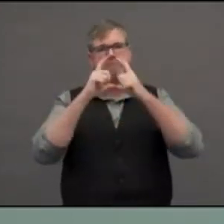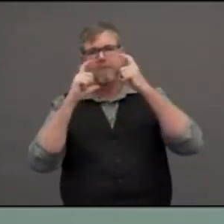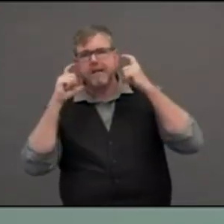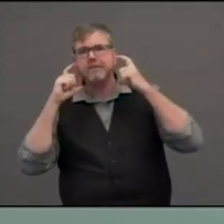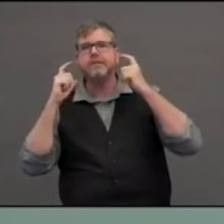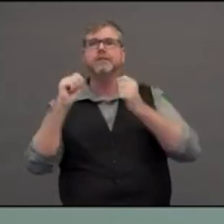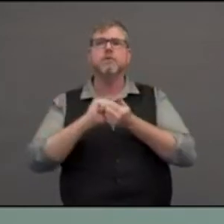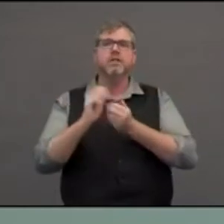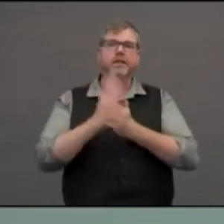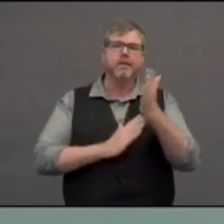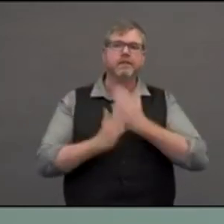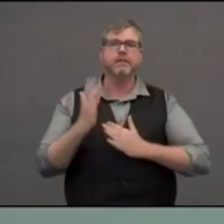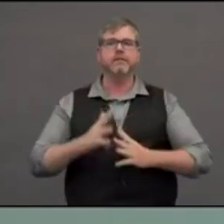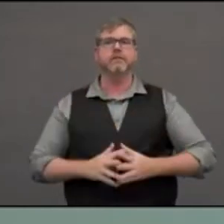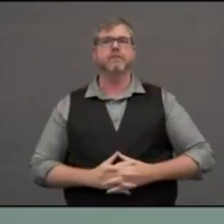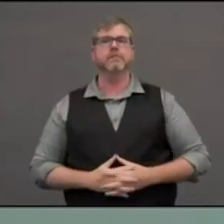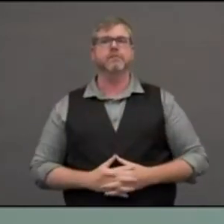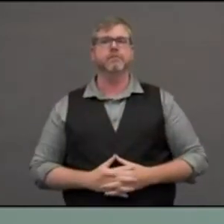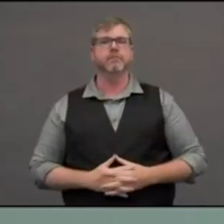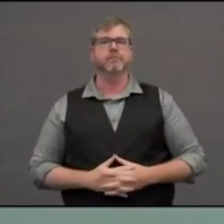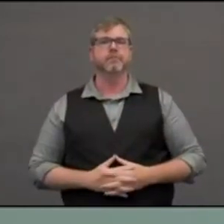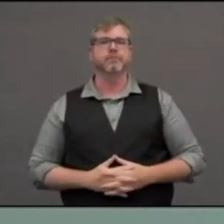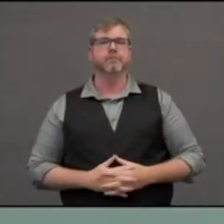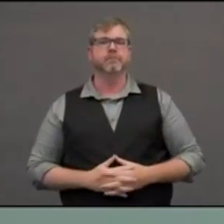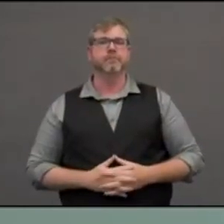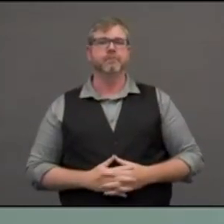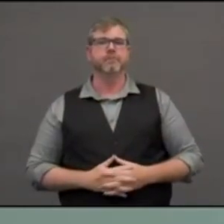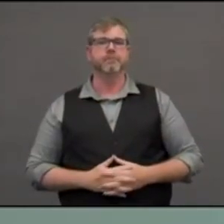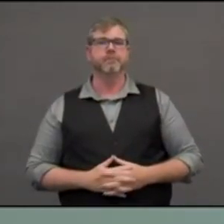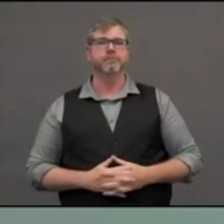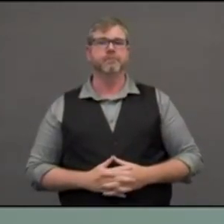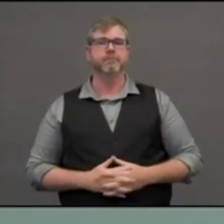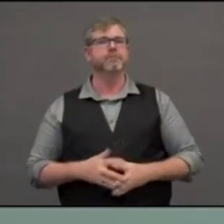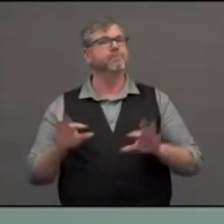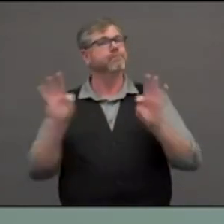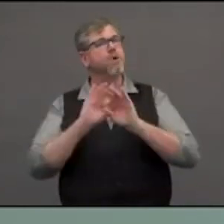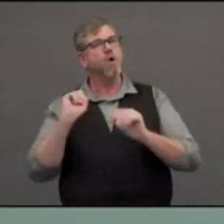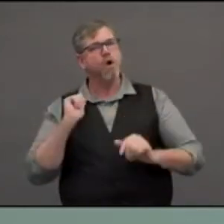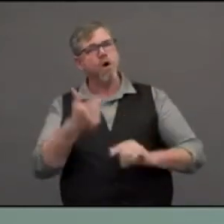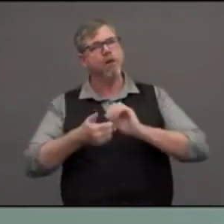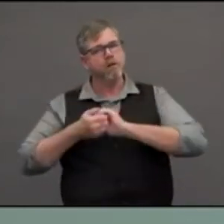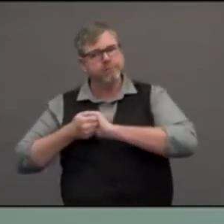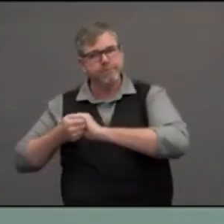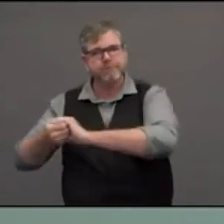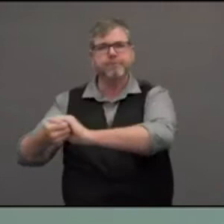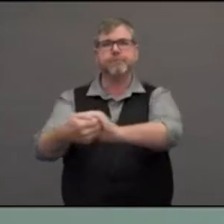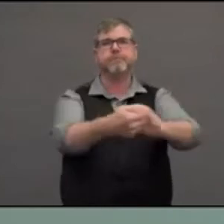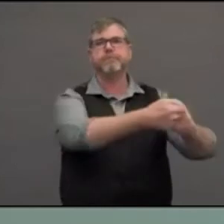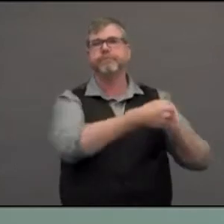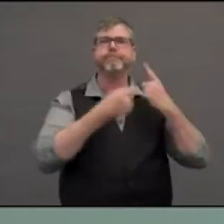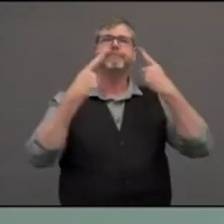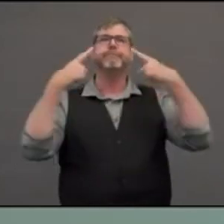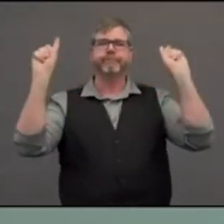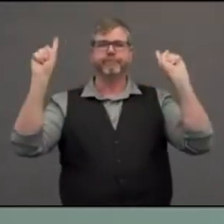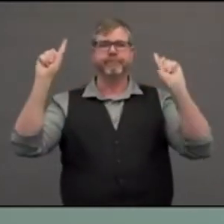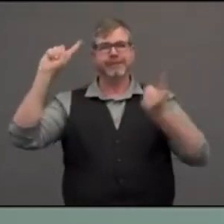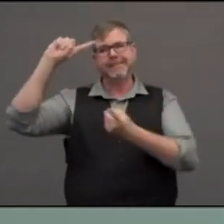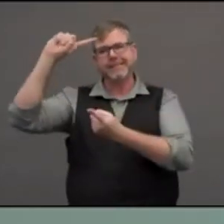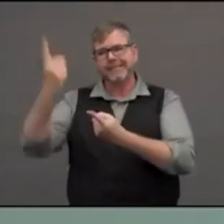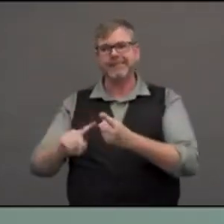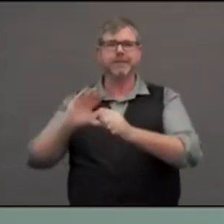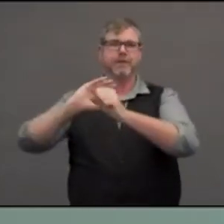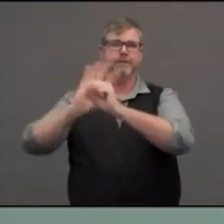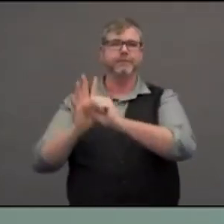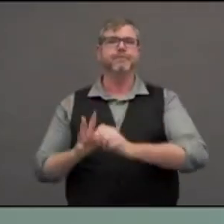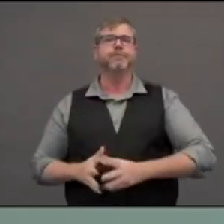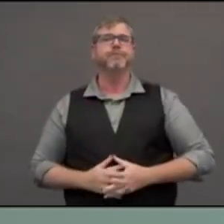COVID-19. It takes all of us working together. And again, if we were really interested in doing